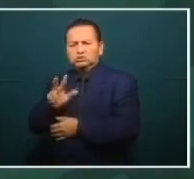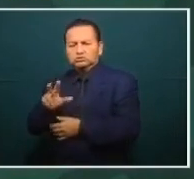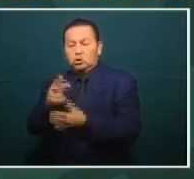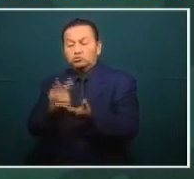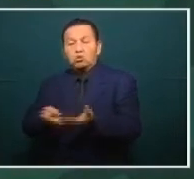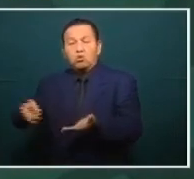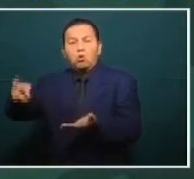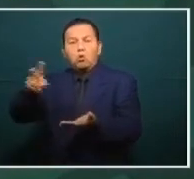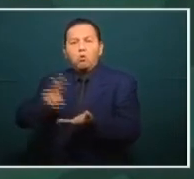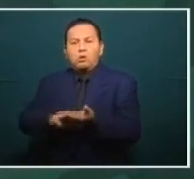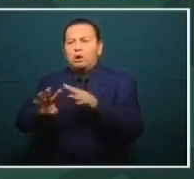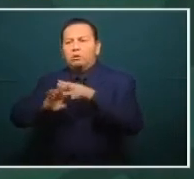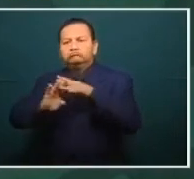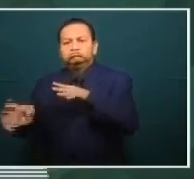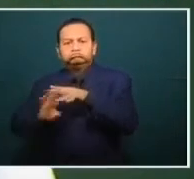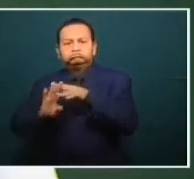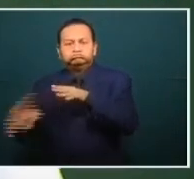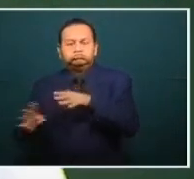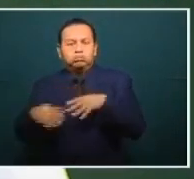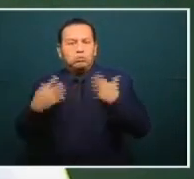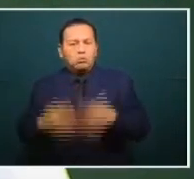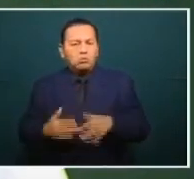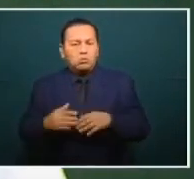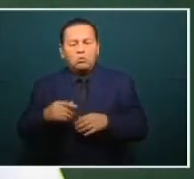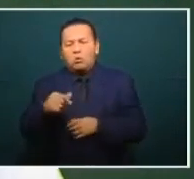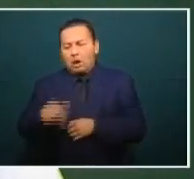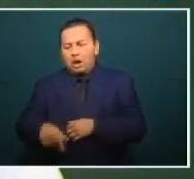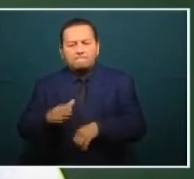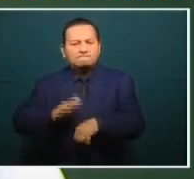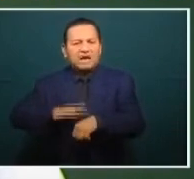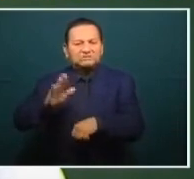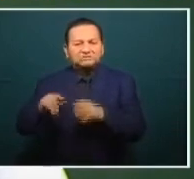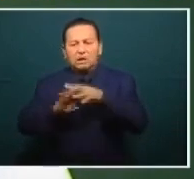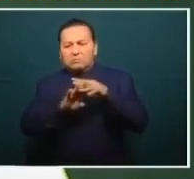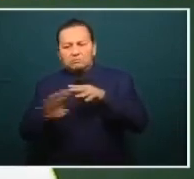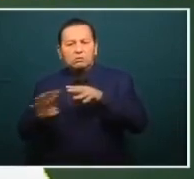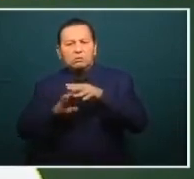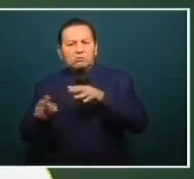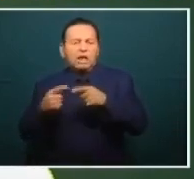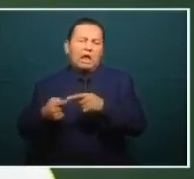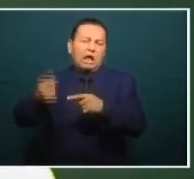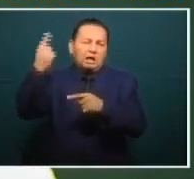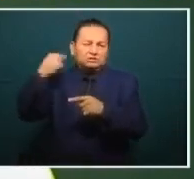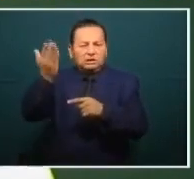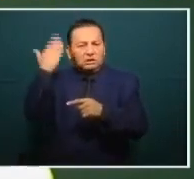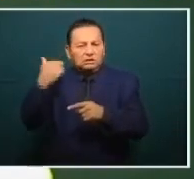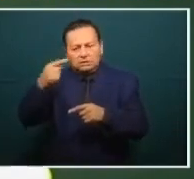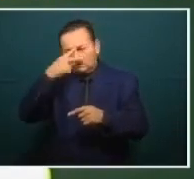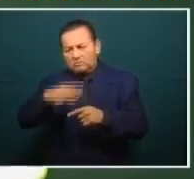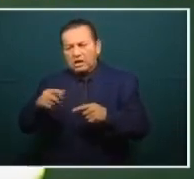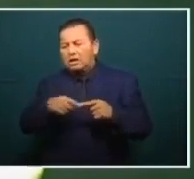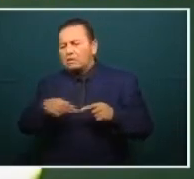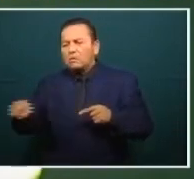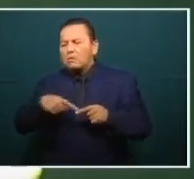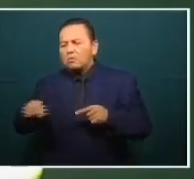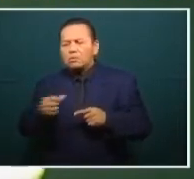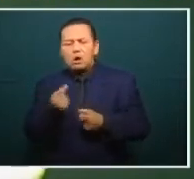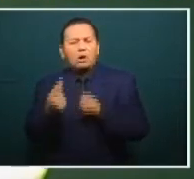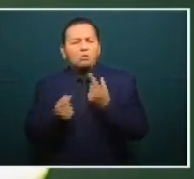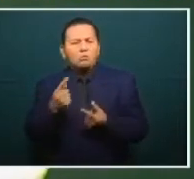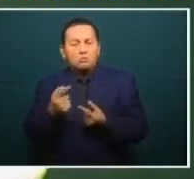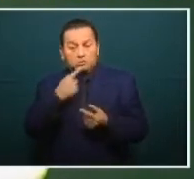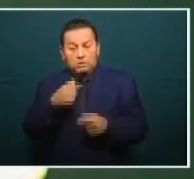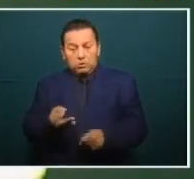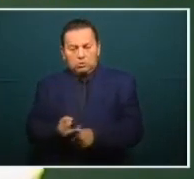doble de lo que It's doubled from pasaba last year por México, during his porque term.